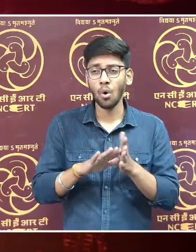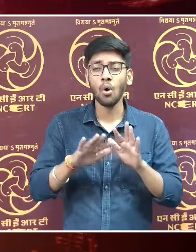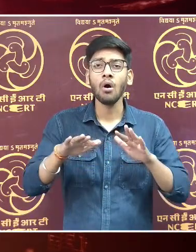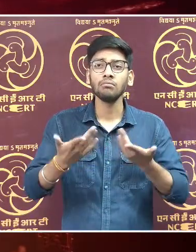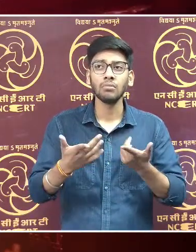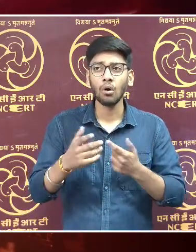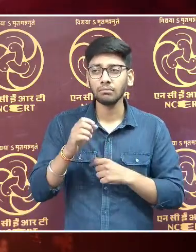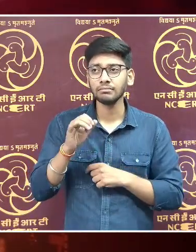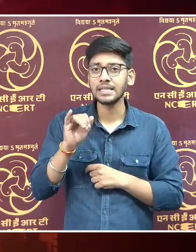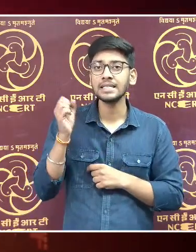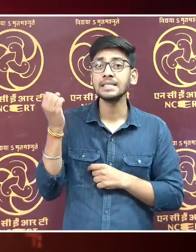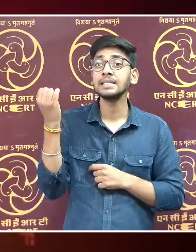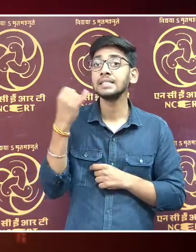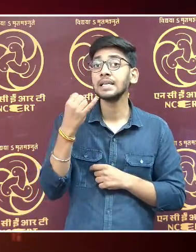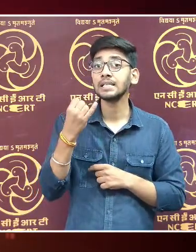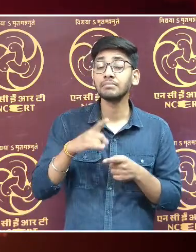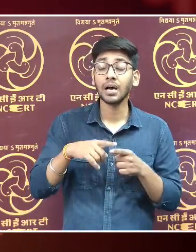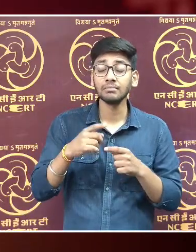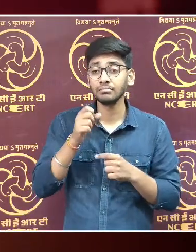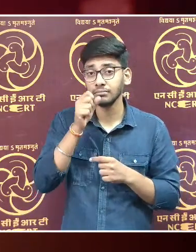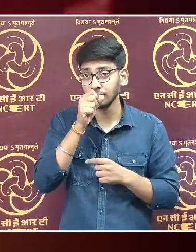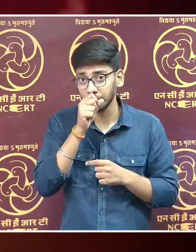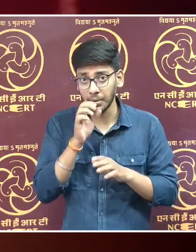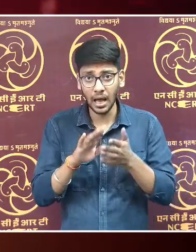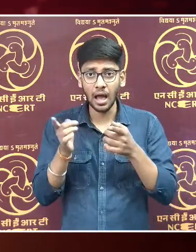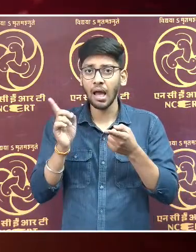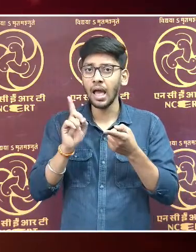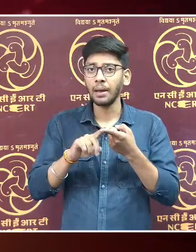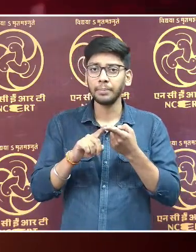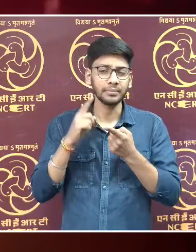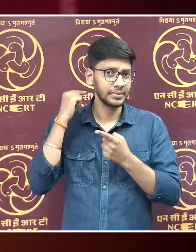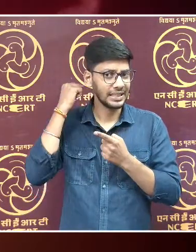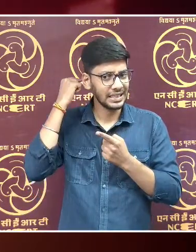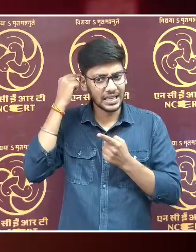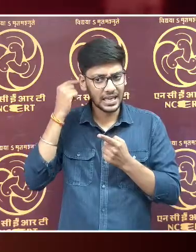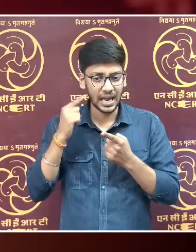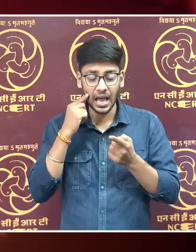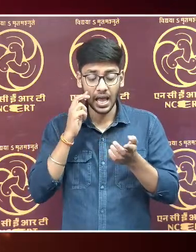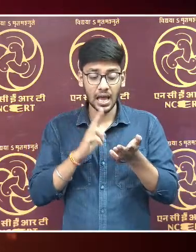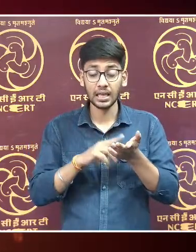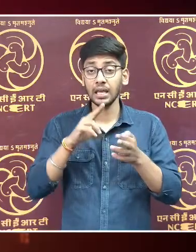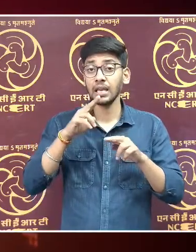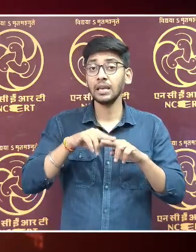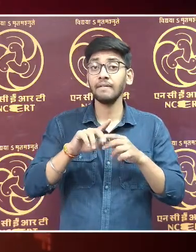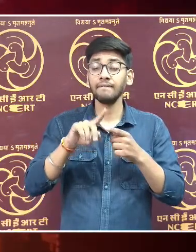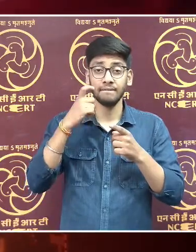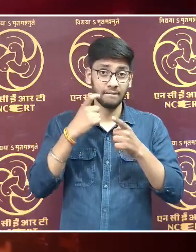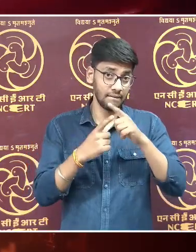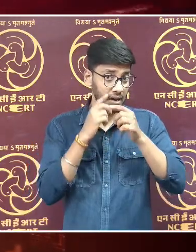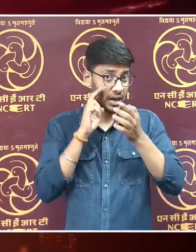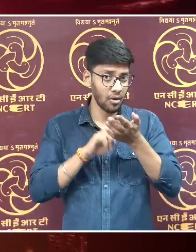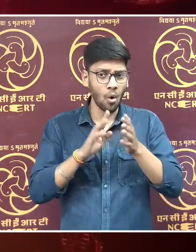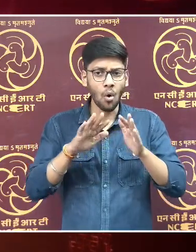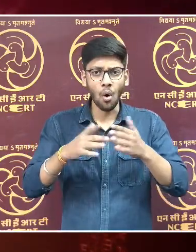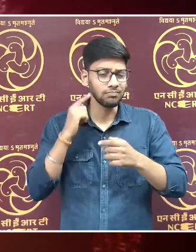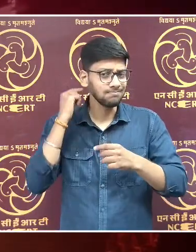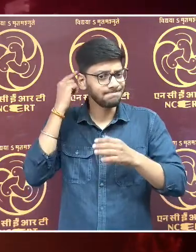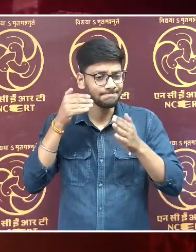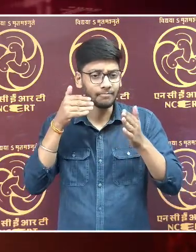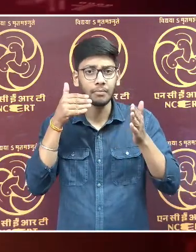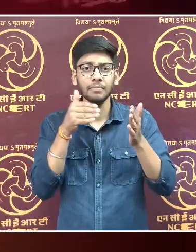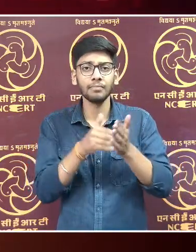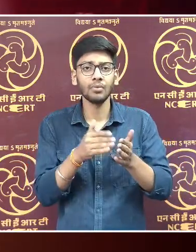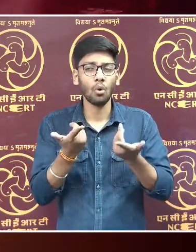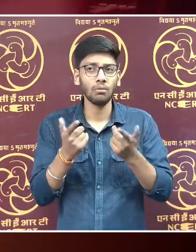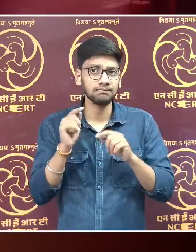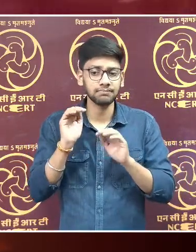if the child has got at least thrice the ear infection as such, the child has got ear playing or blockage of the ear, the child is not able